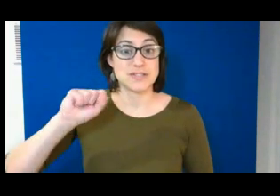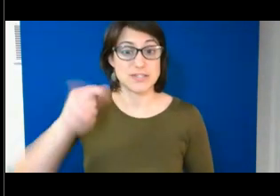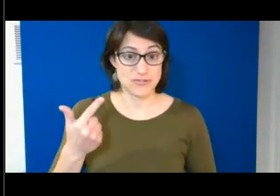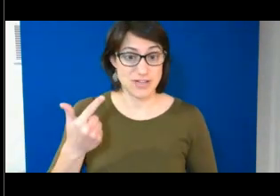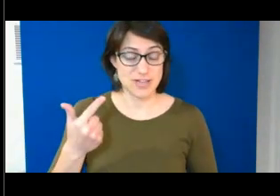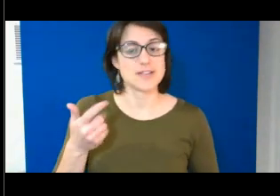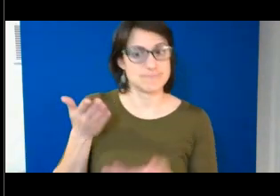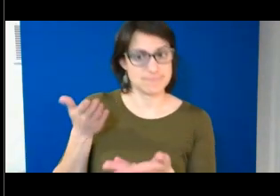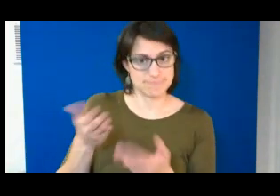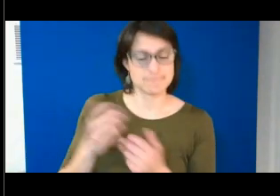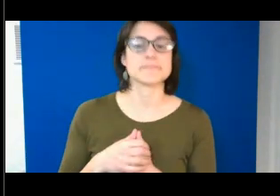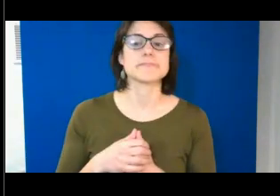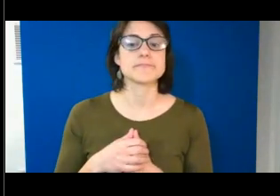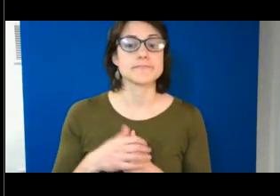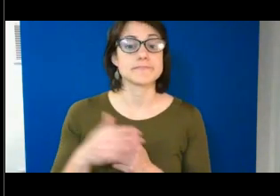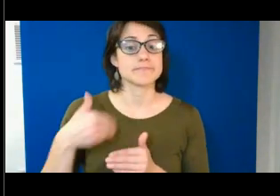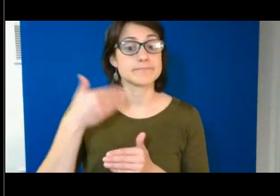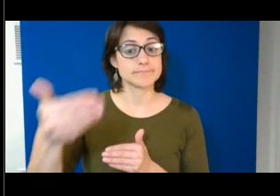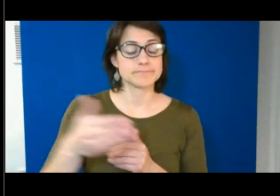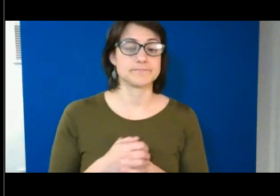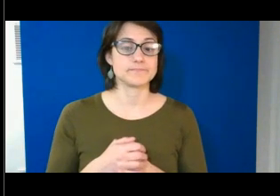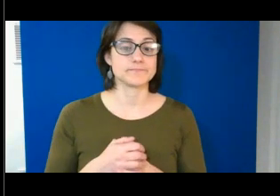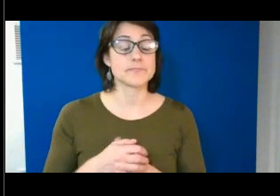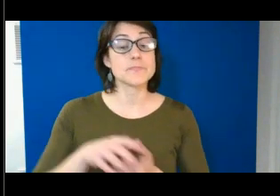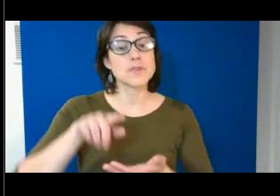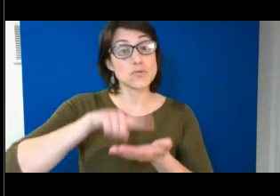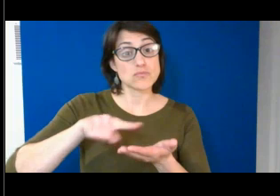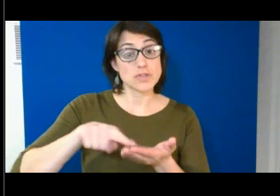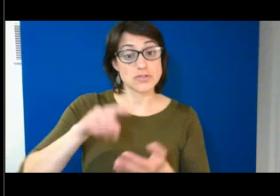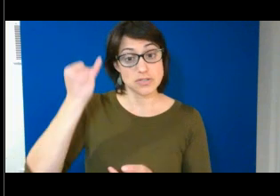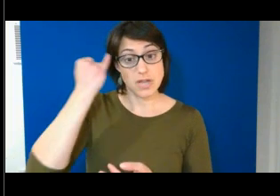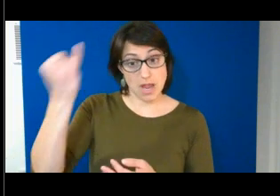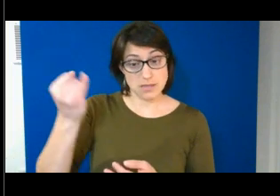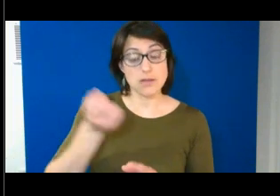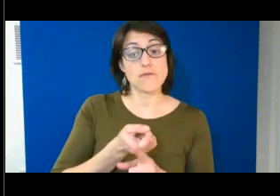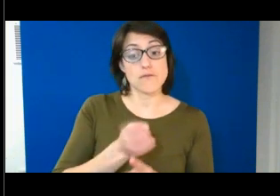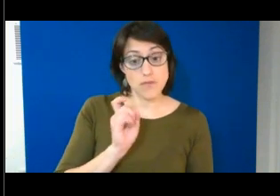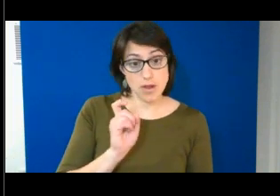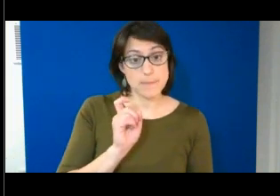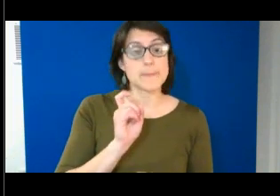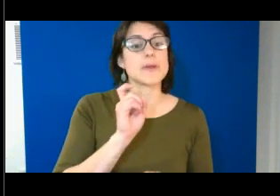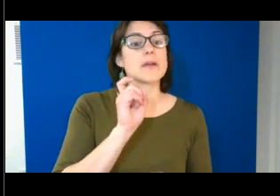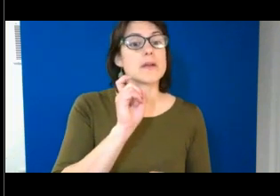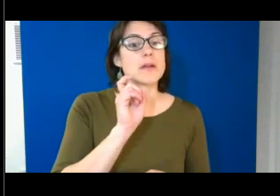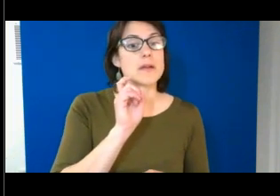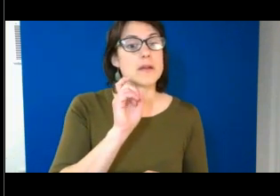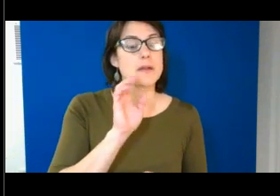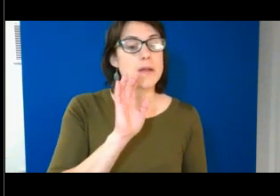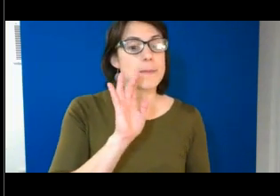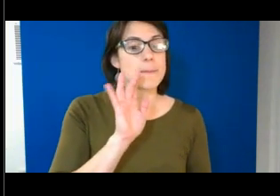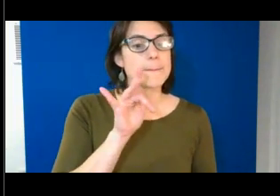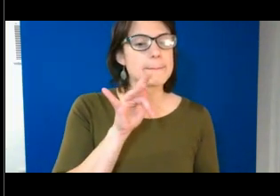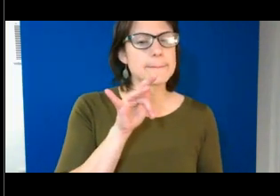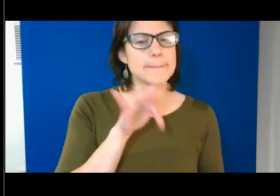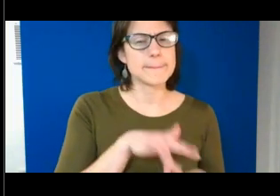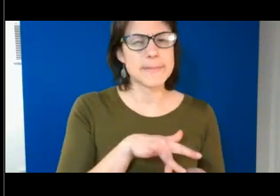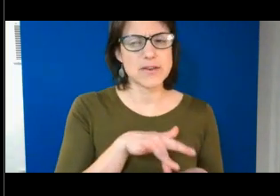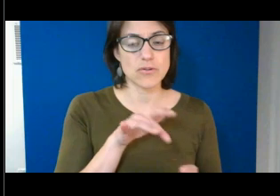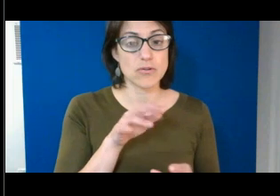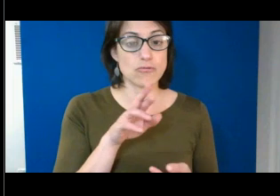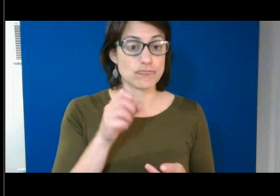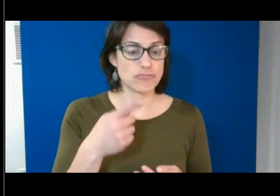slide. So this research idea was actually coming out from the Middle Reach, marine debris. There was consortiums, and there was a